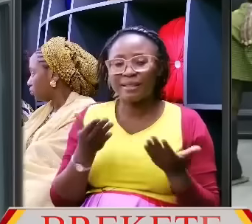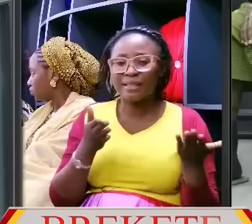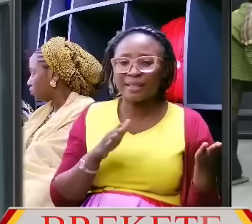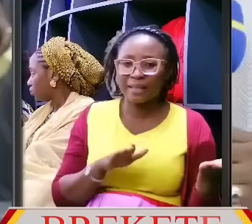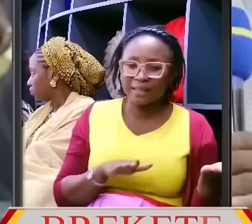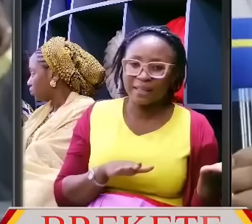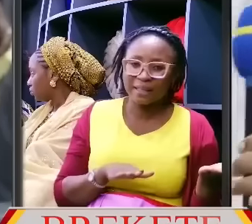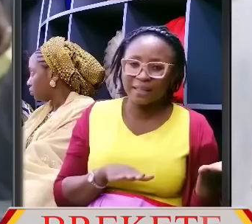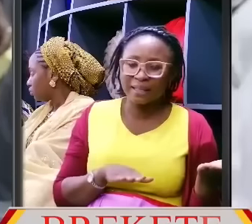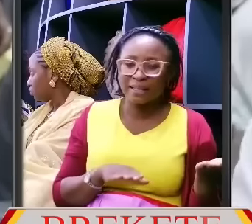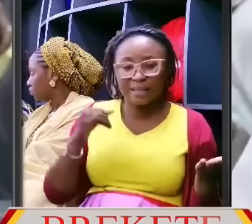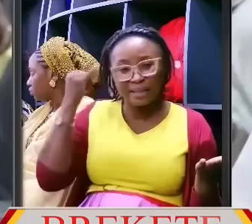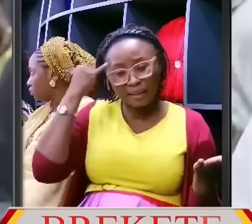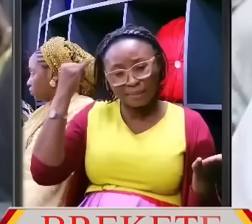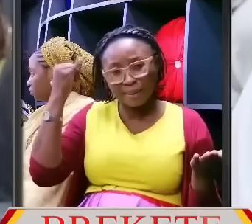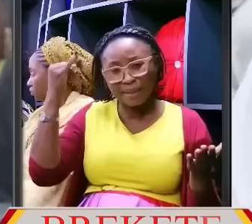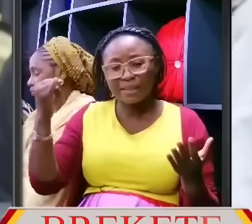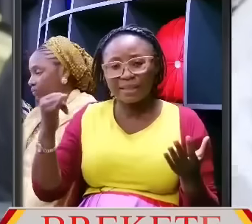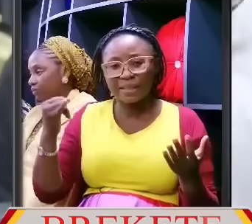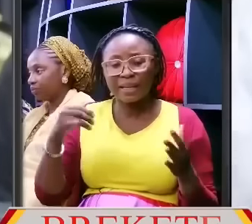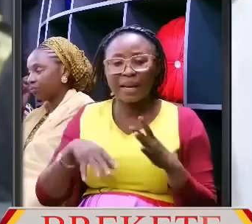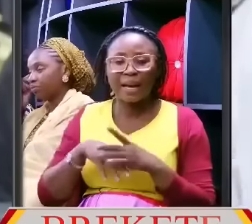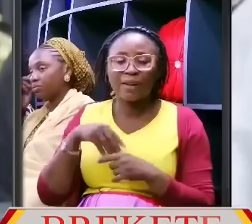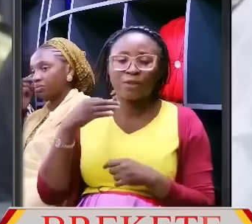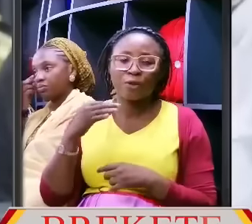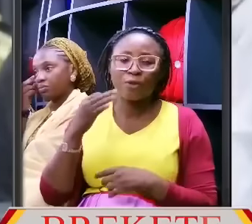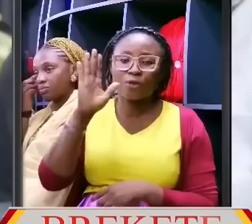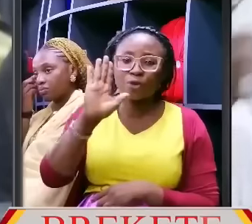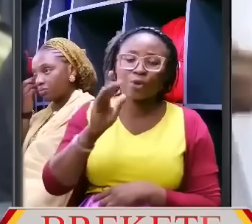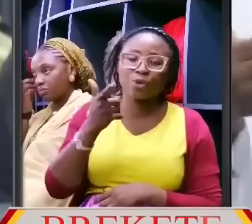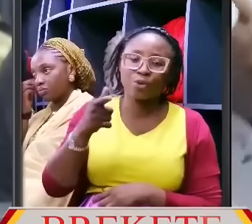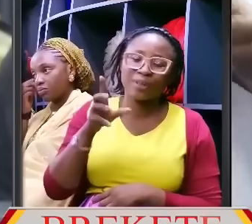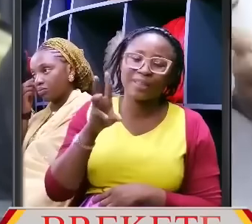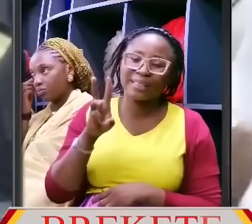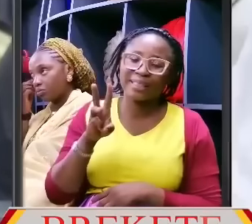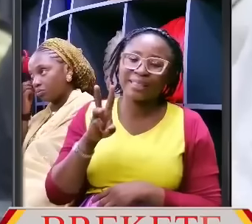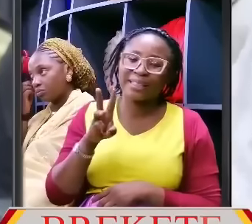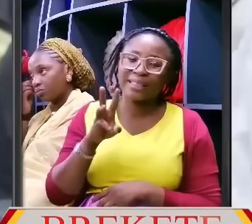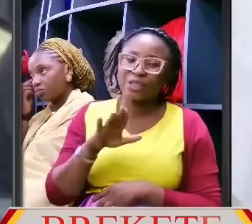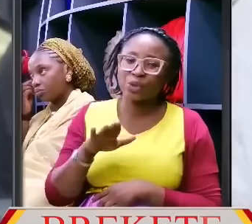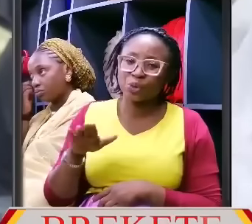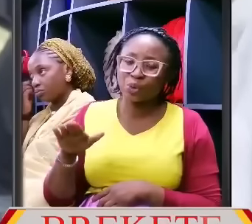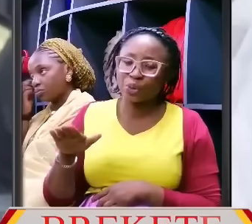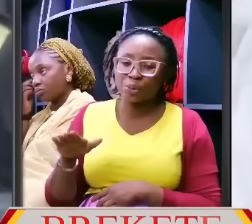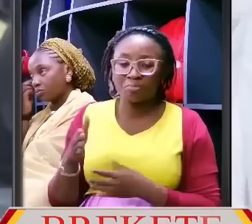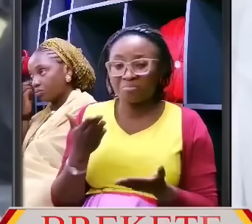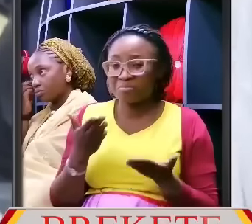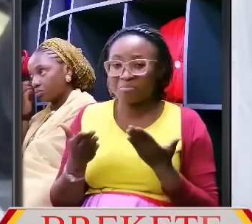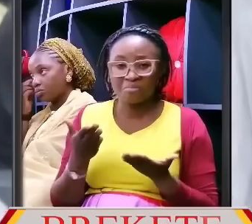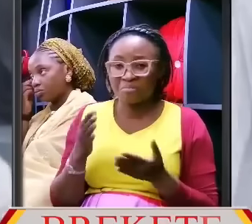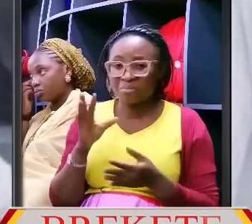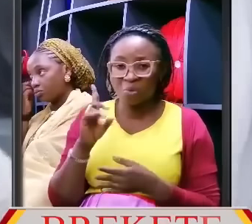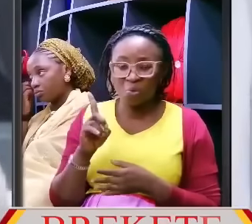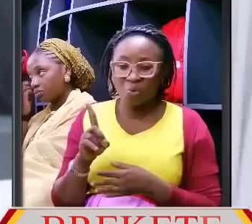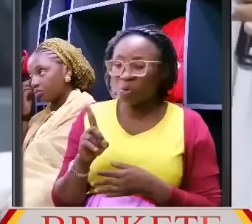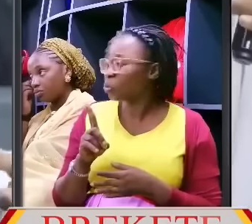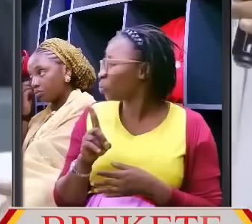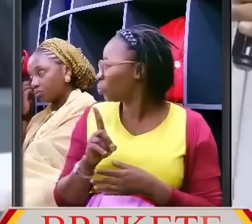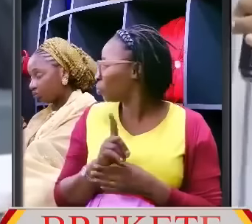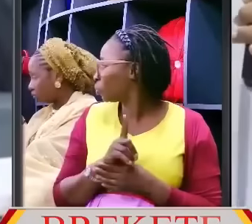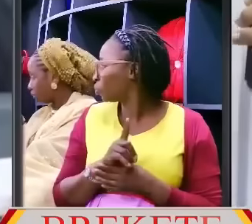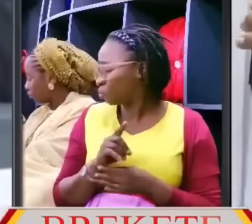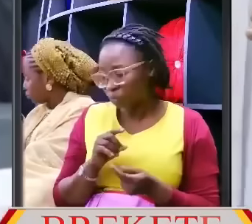more, imagine out of your 26, I'm still counting, maybe one of our